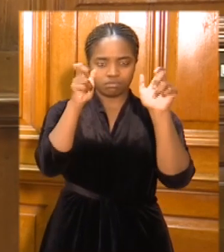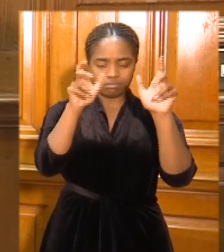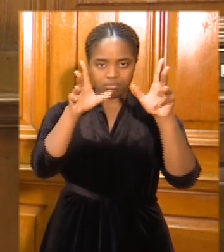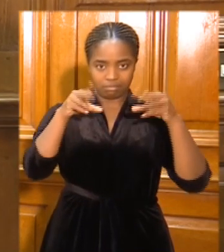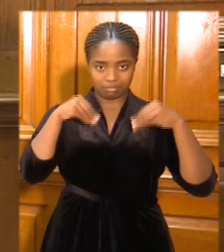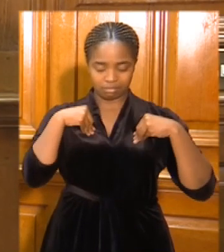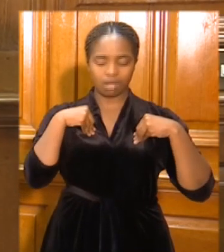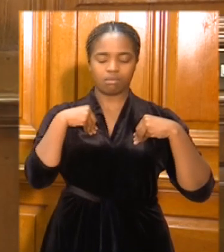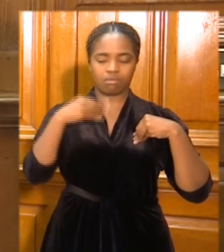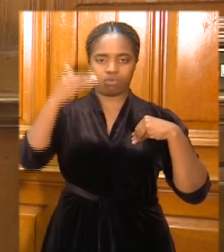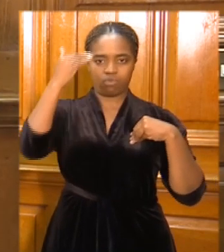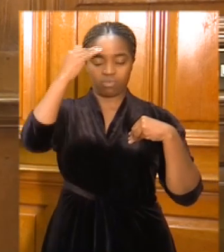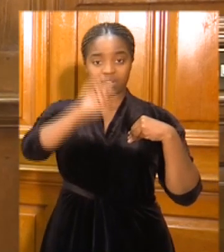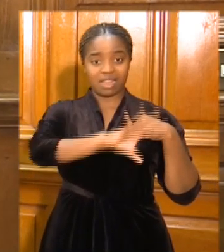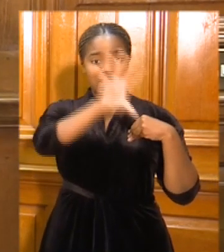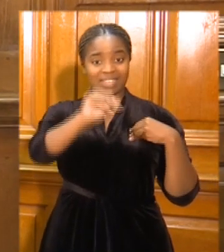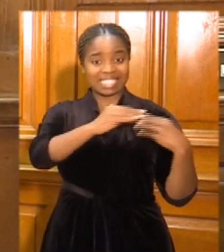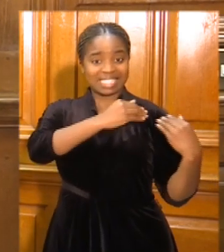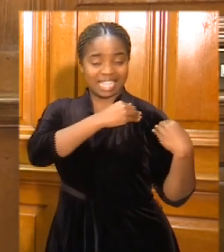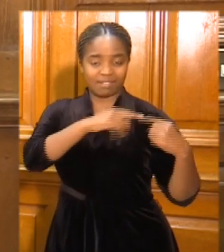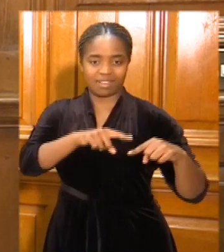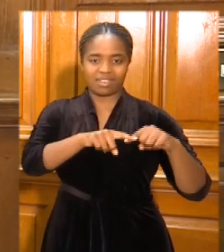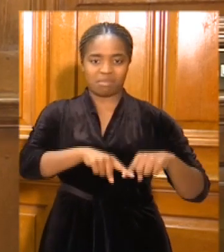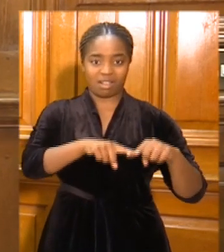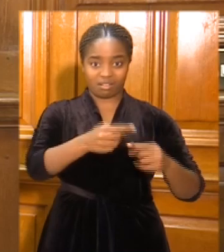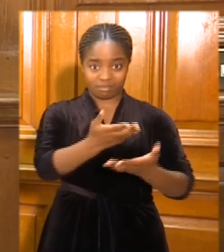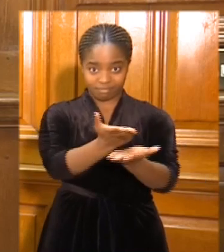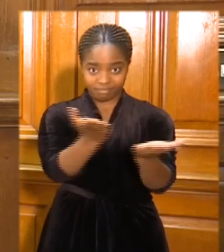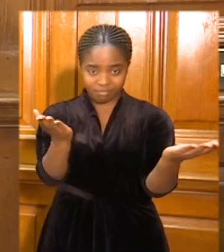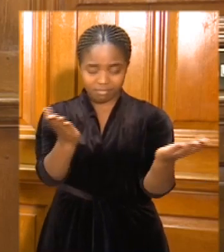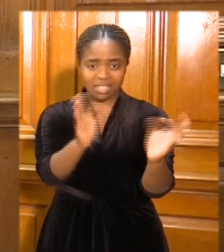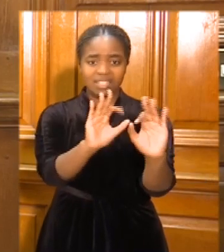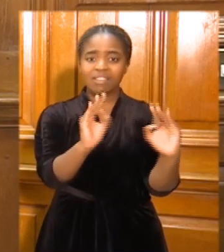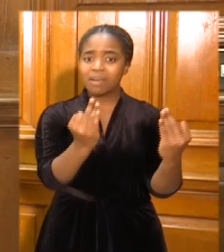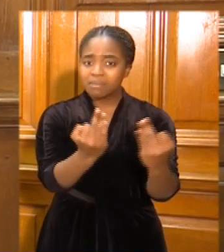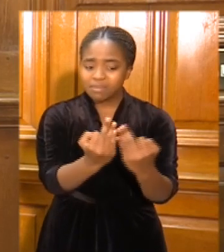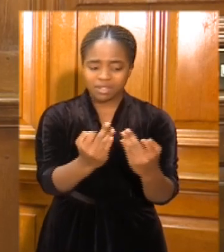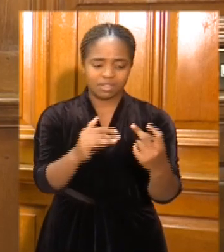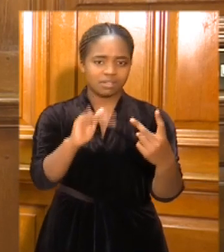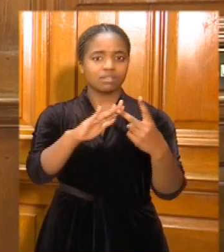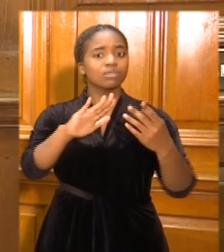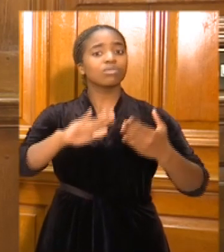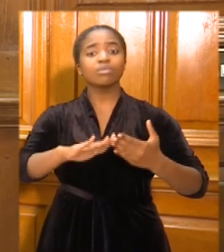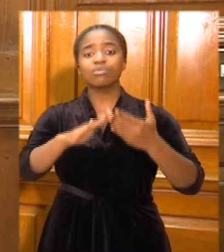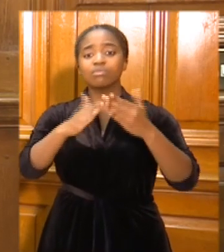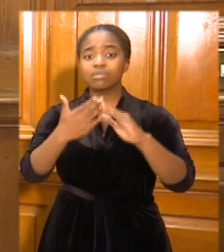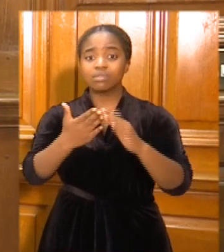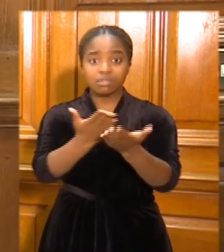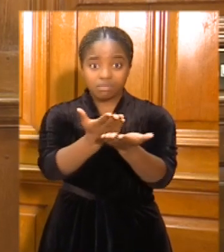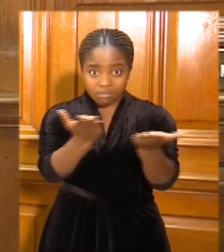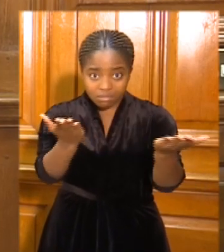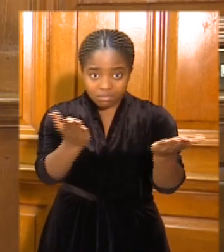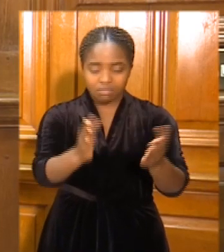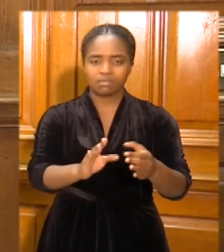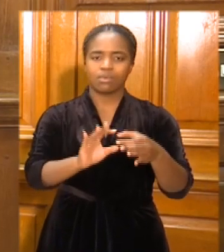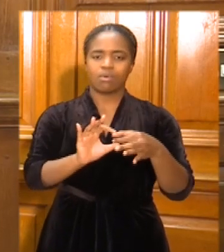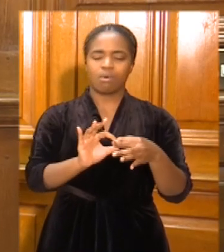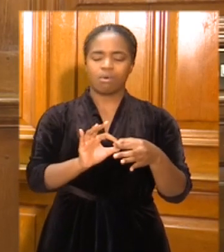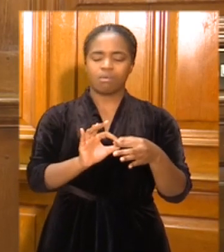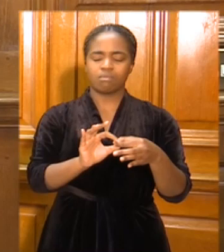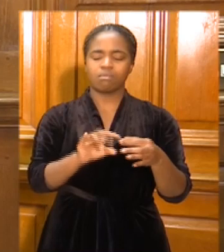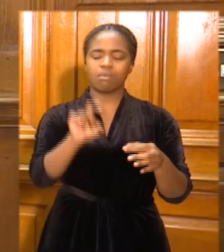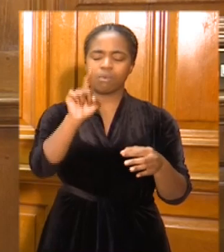nation. As individuals, as families, as communities, it is you who will